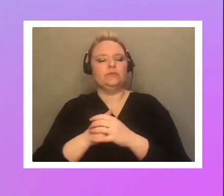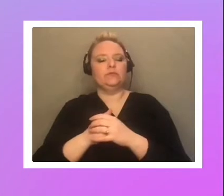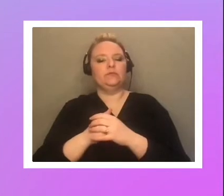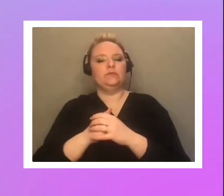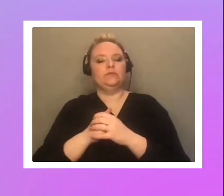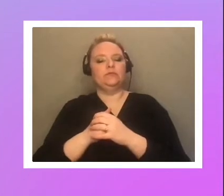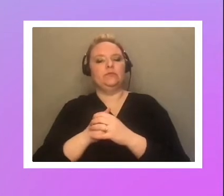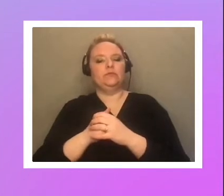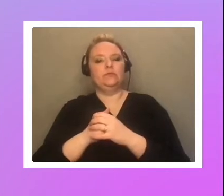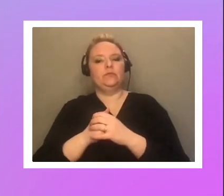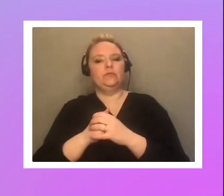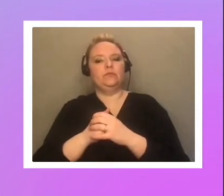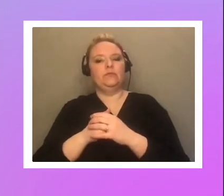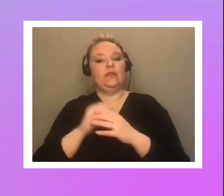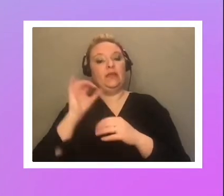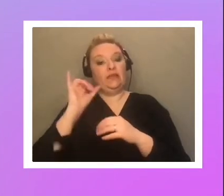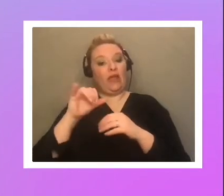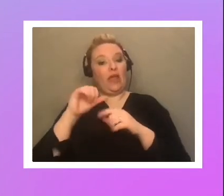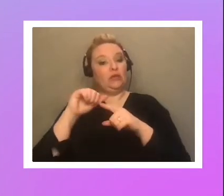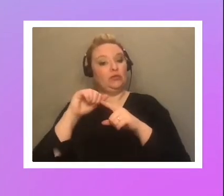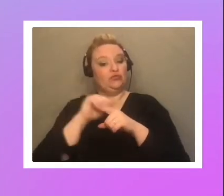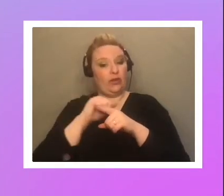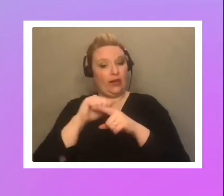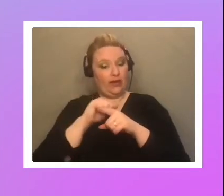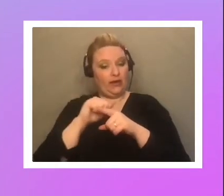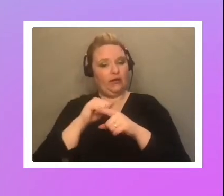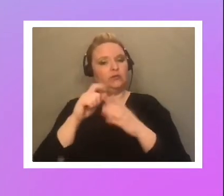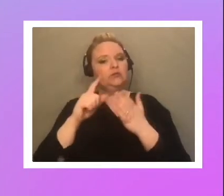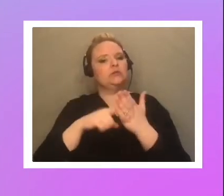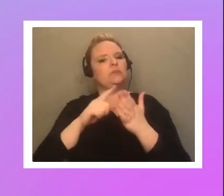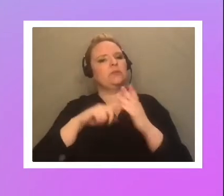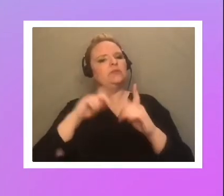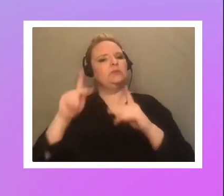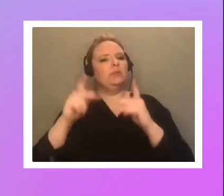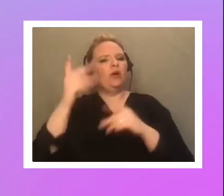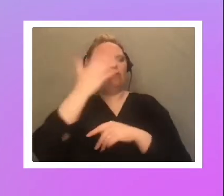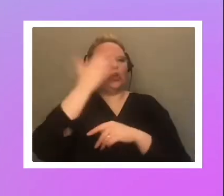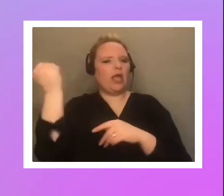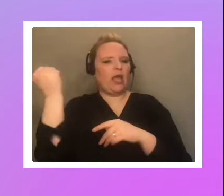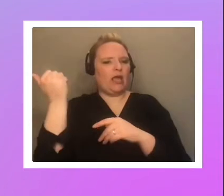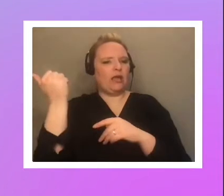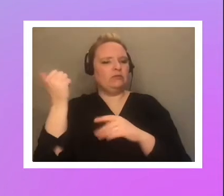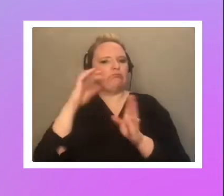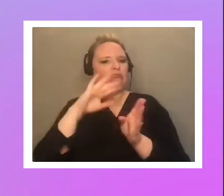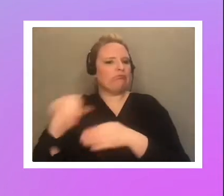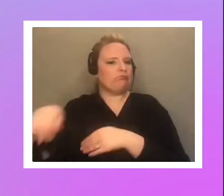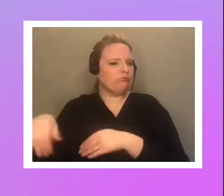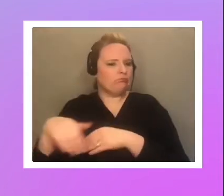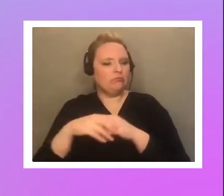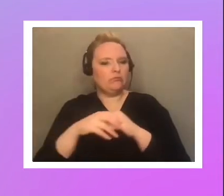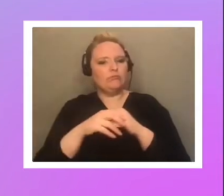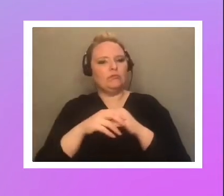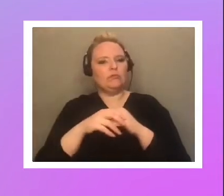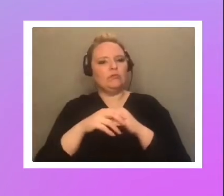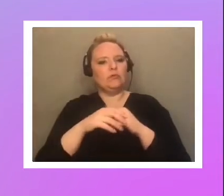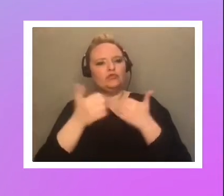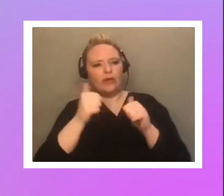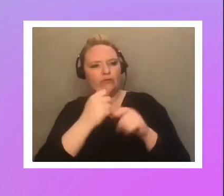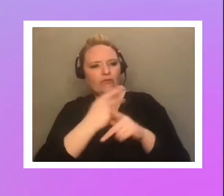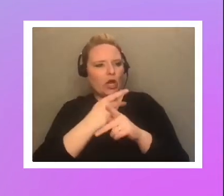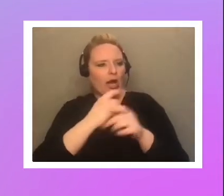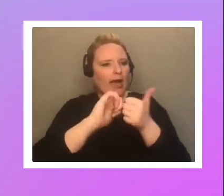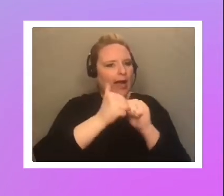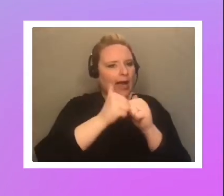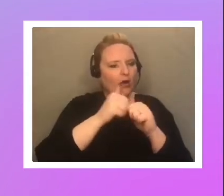is training that sometimes people forget about. They usually look for the how to's, but